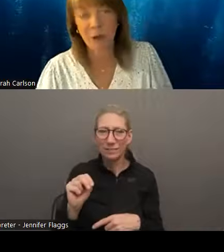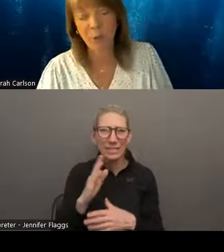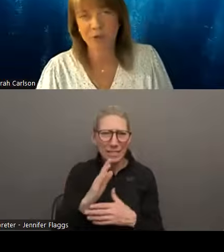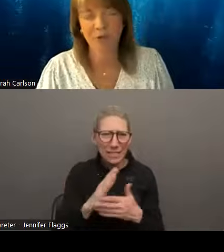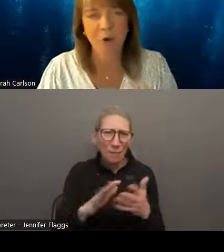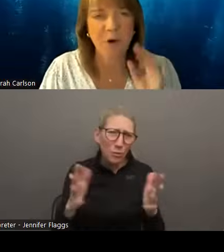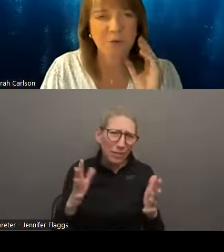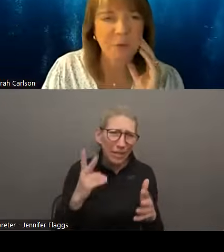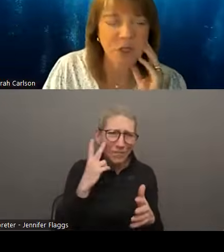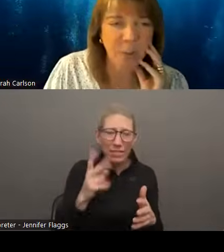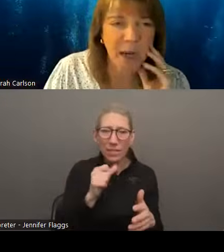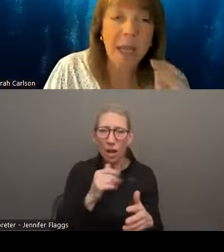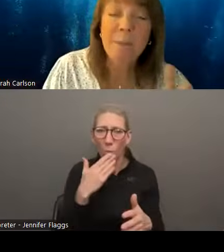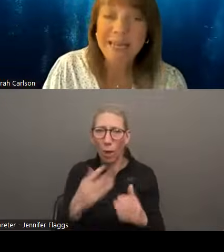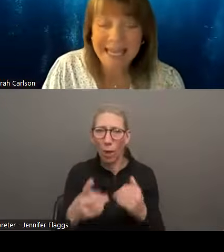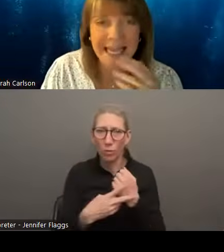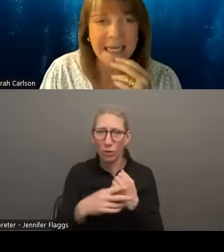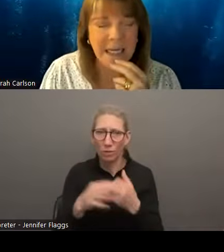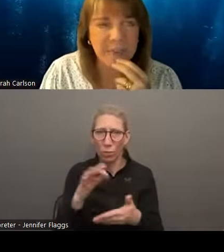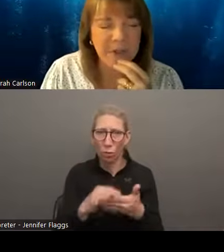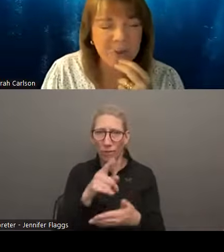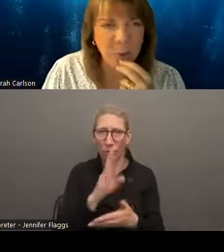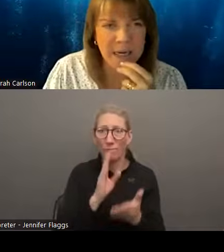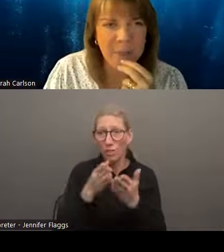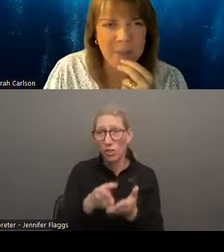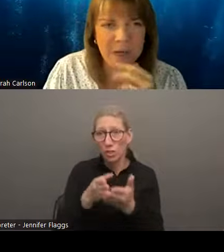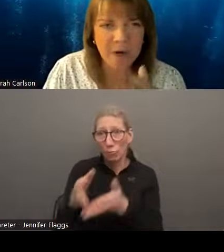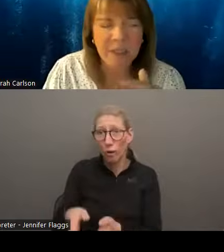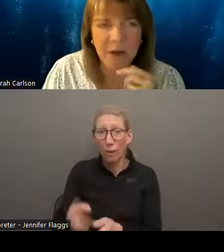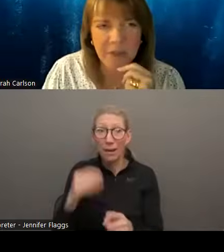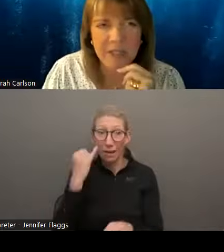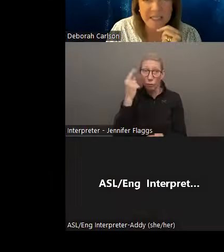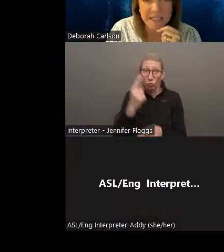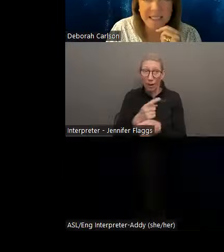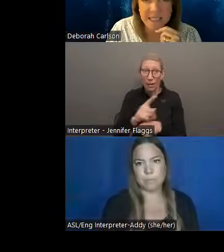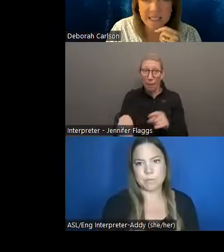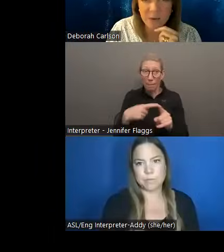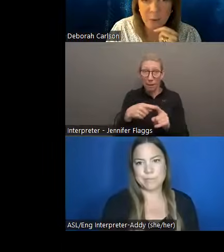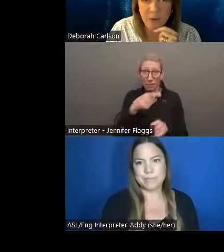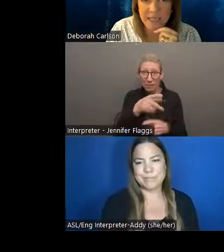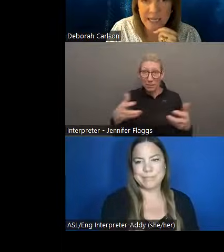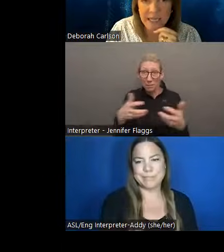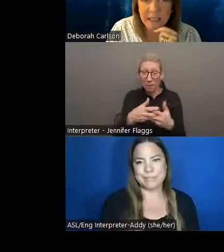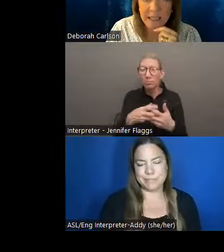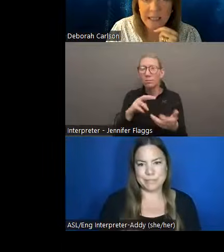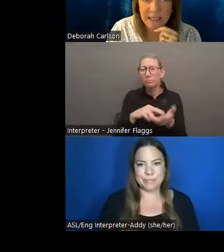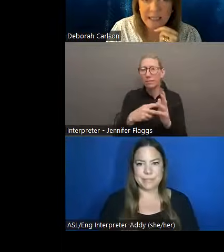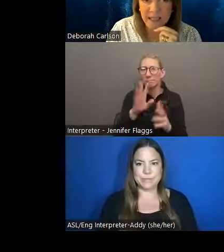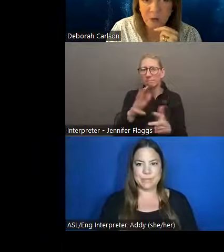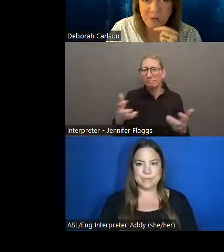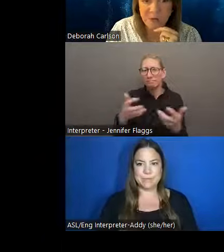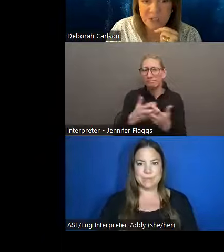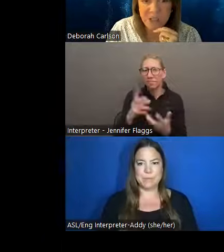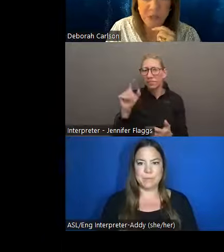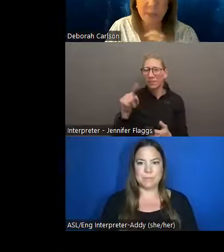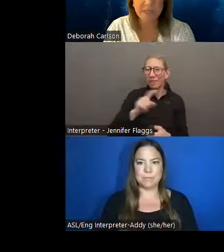very well preserved coin from the shipwreck. But again, if we're right about the parallel, this is consistent with a date in the 2nd